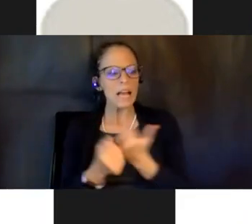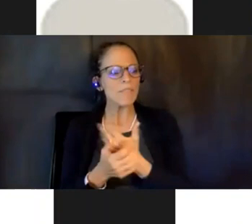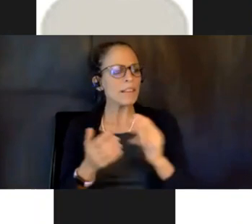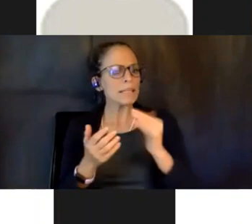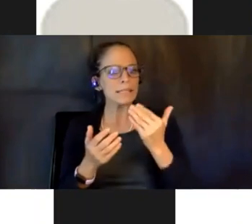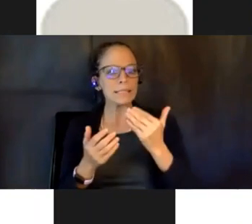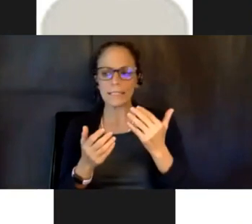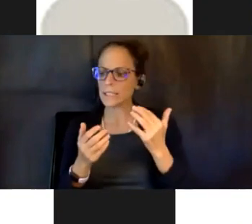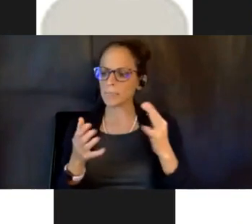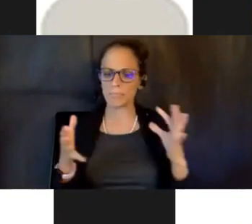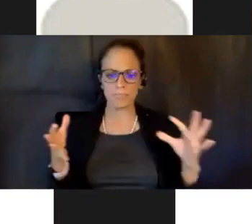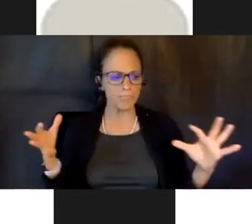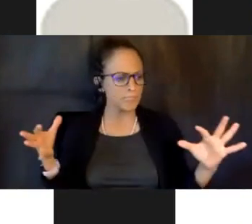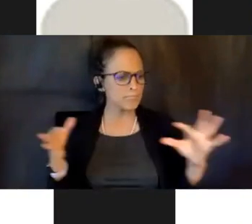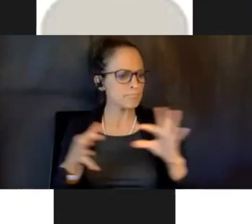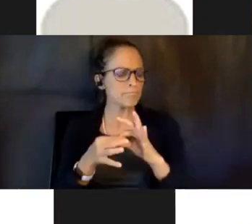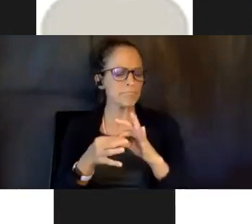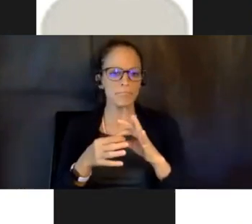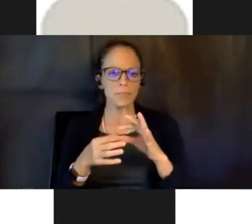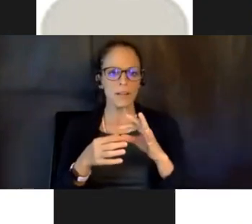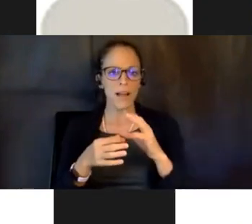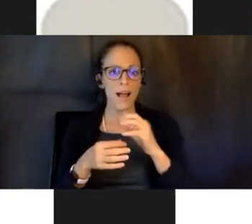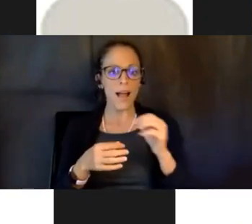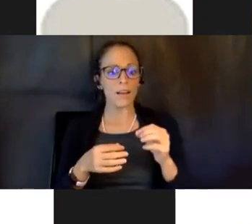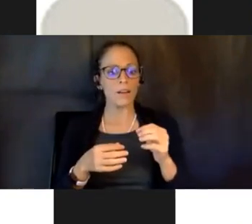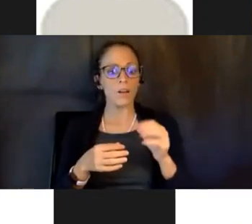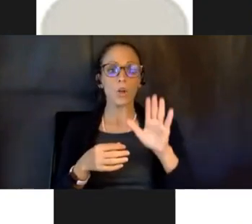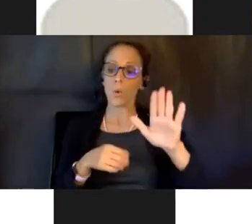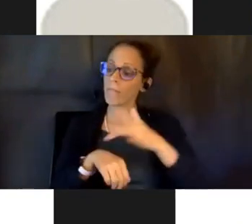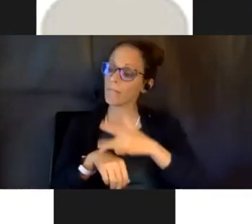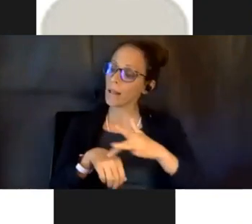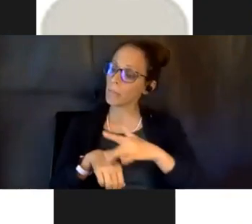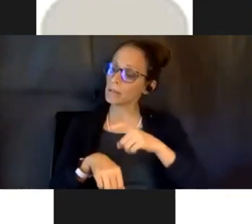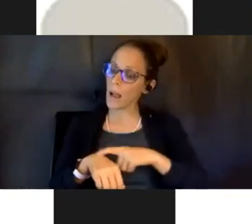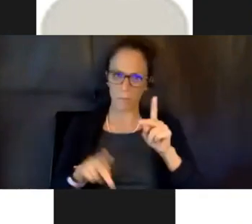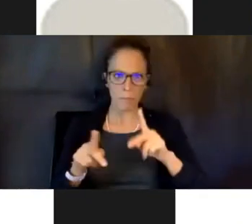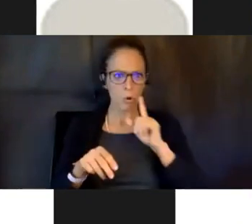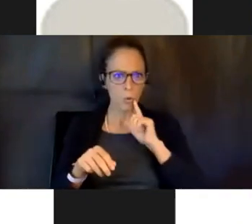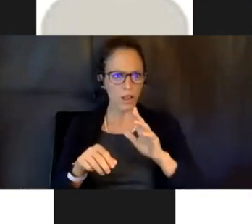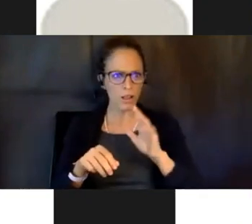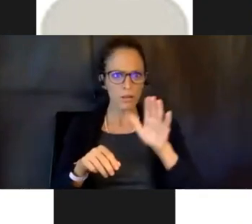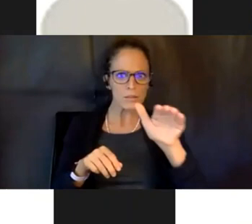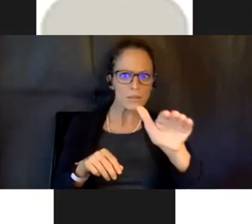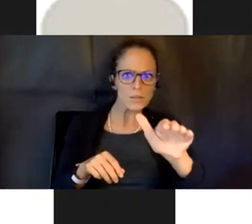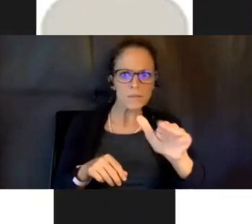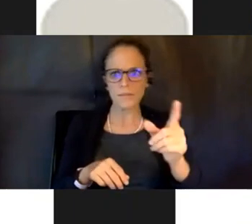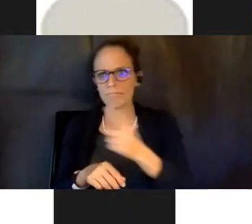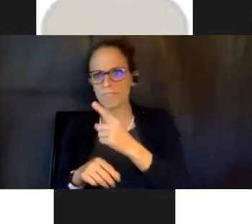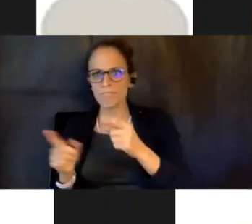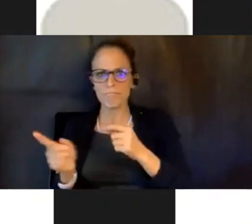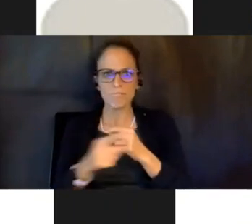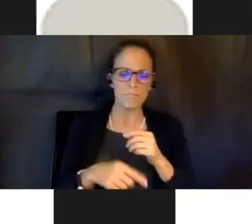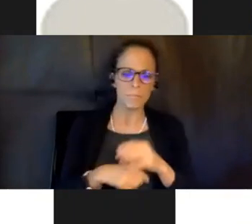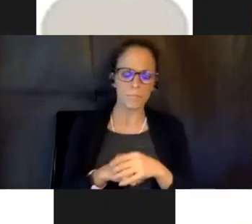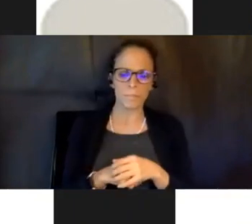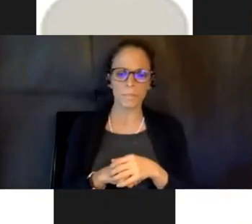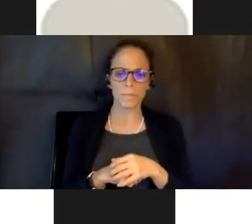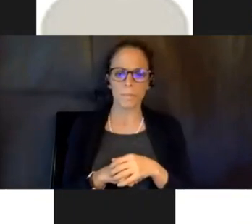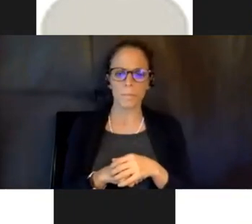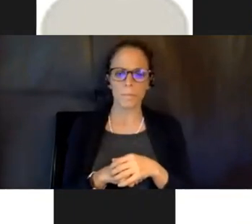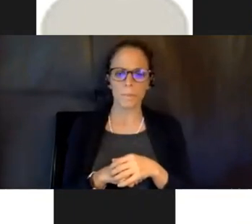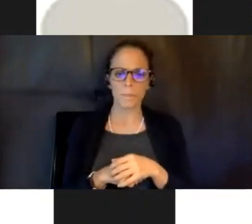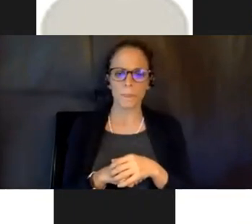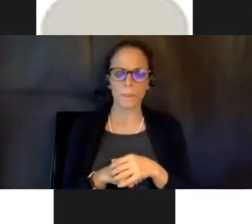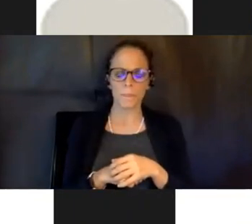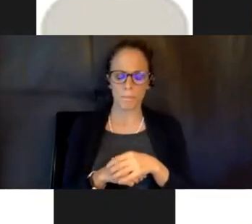space. Yes. Because there's demand and there's desire. Wow. And I want to say, I mean, you know, to any students still listening, that the thing